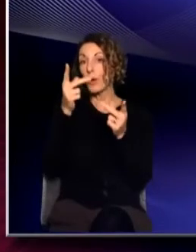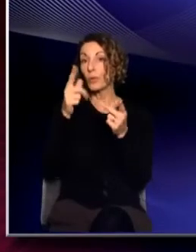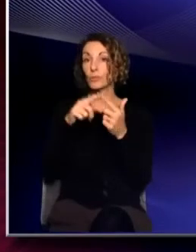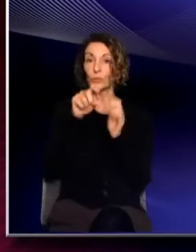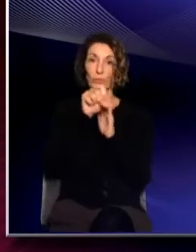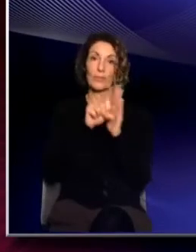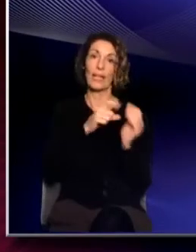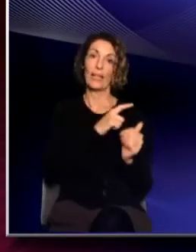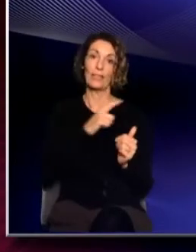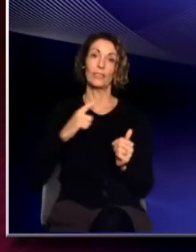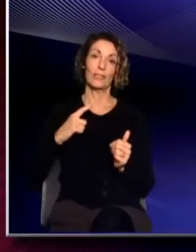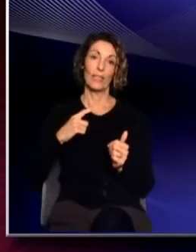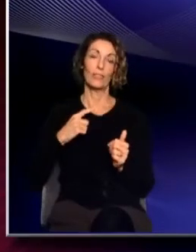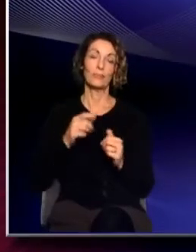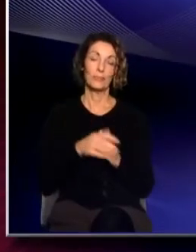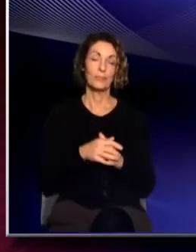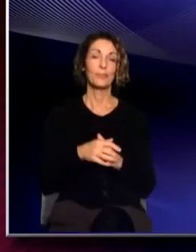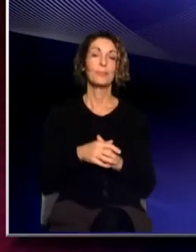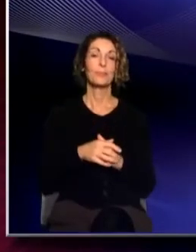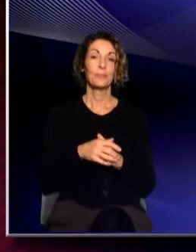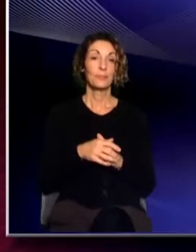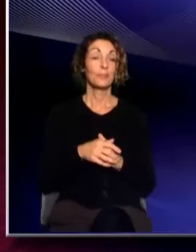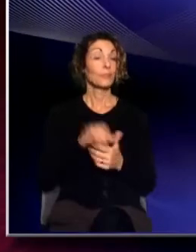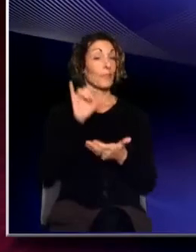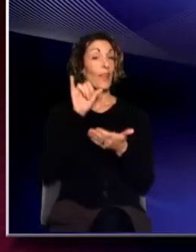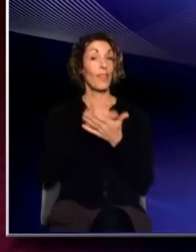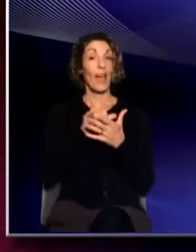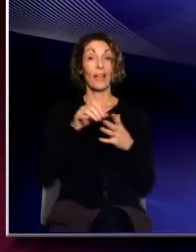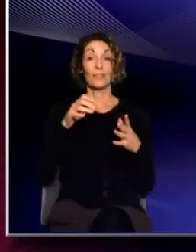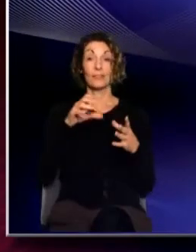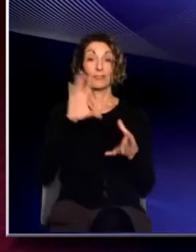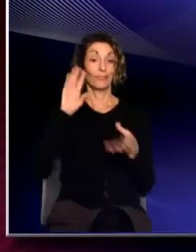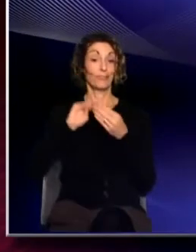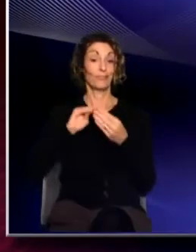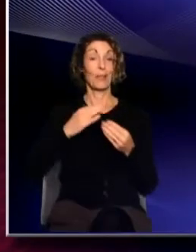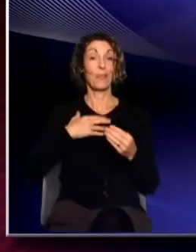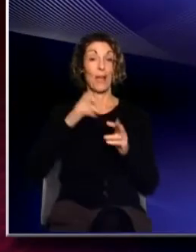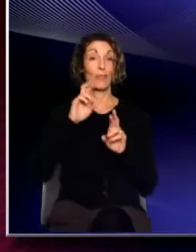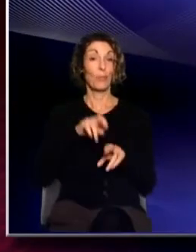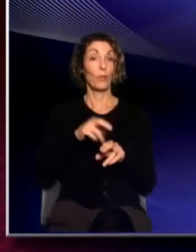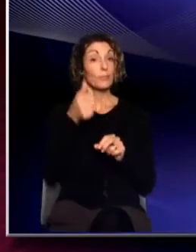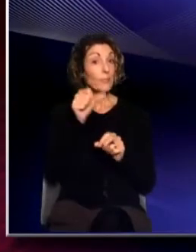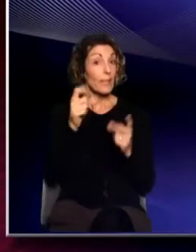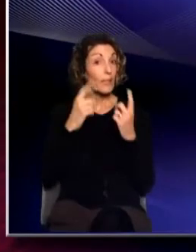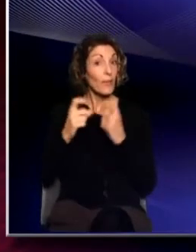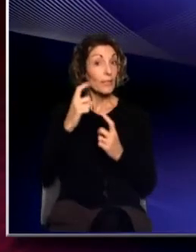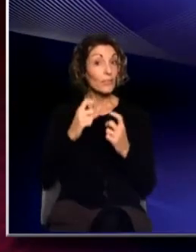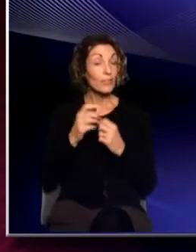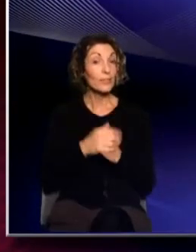state legislators. And that's my report. Any questions?